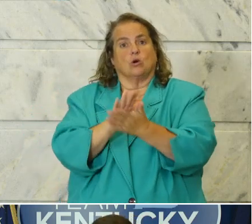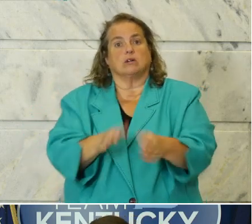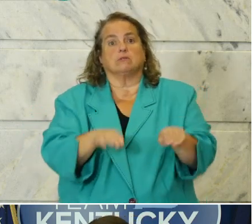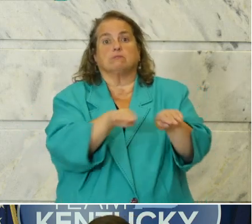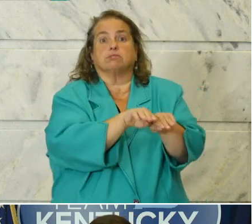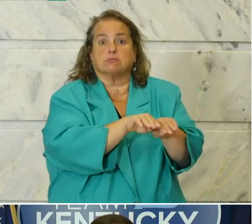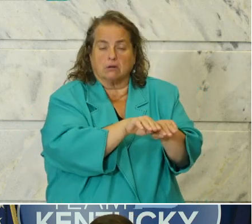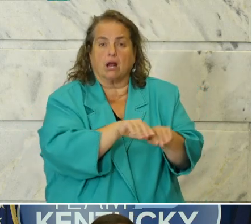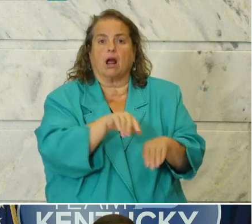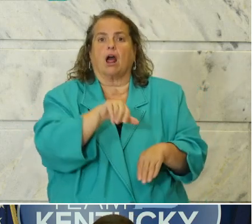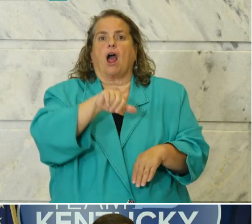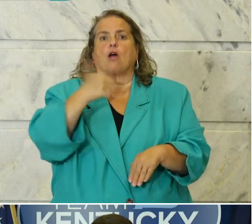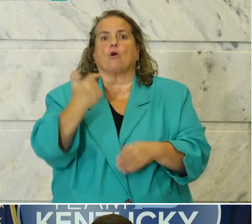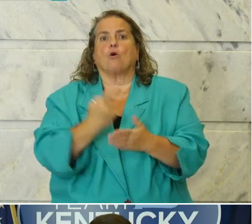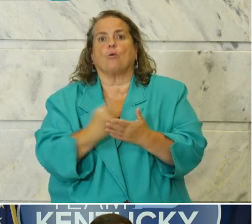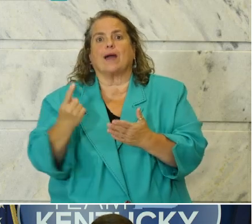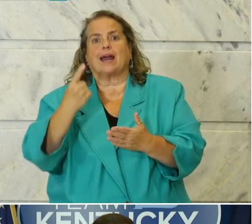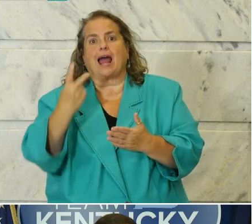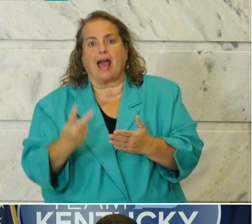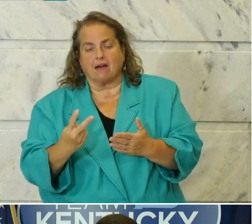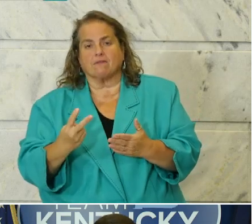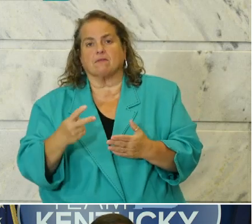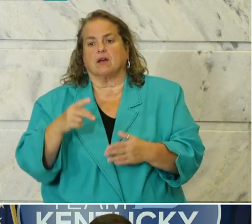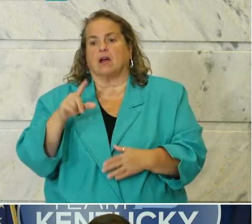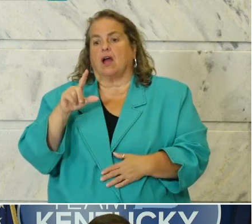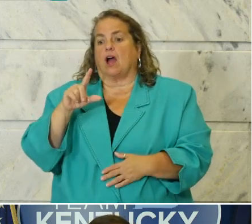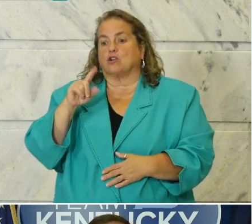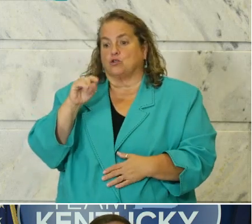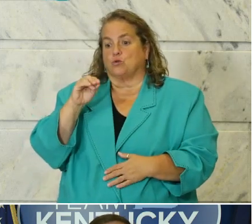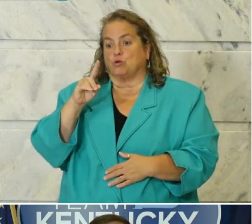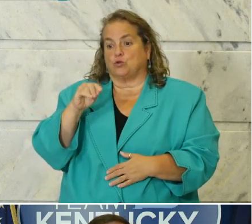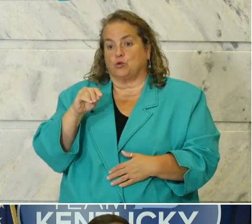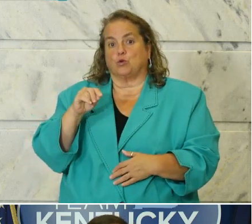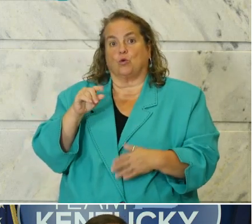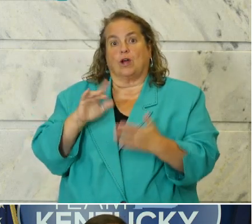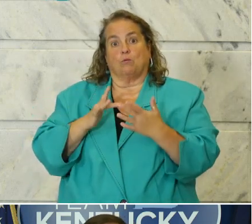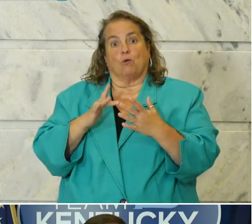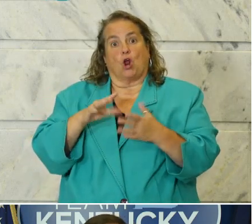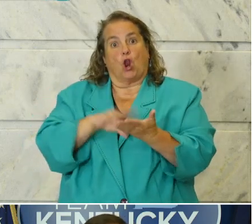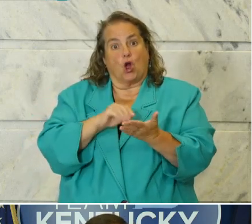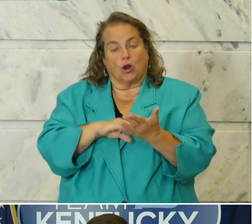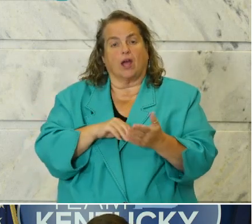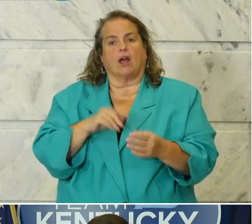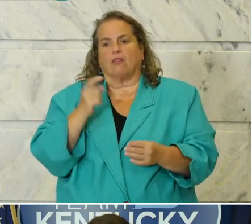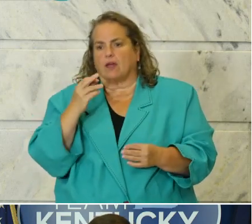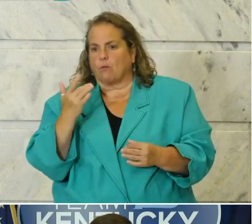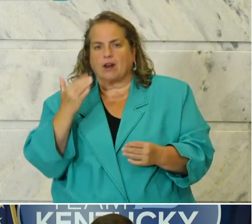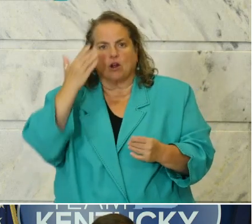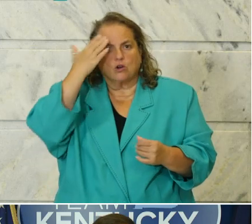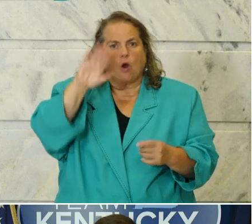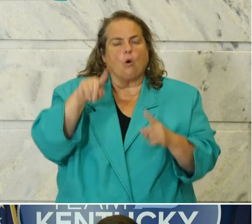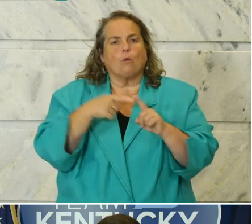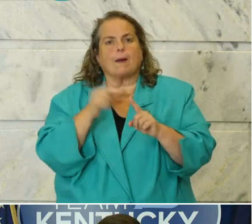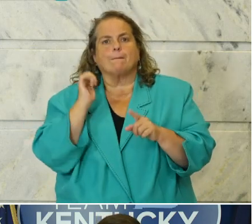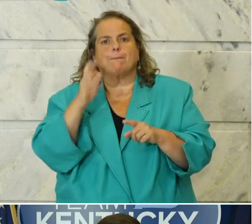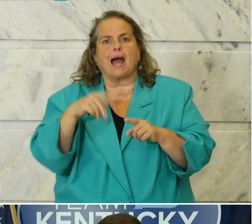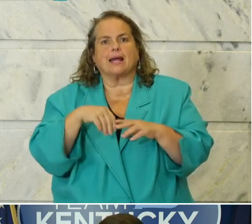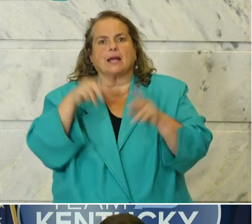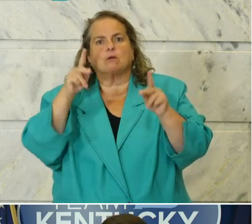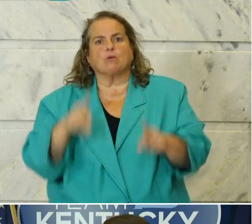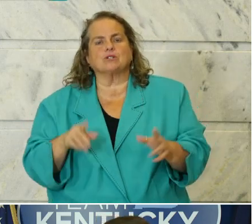distance learning up. You do distance learning for a certain period of time, never knowing when you might get back to in-person